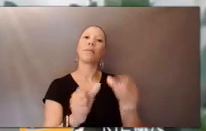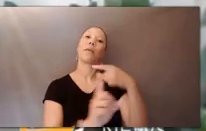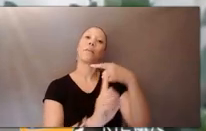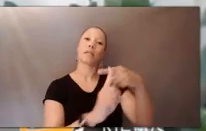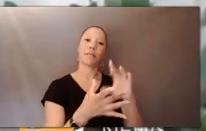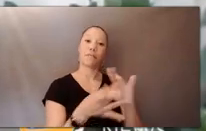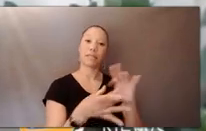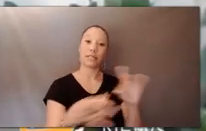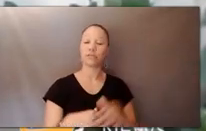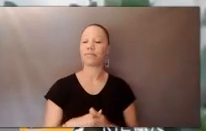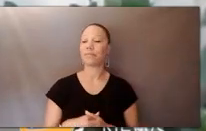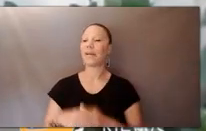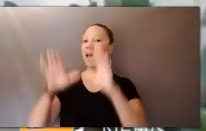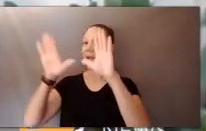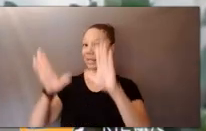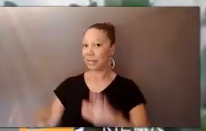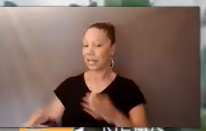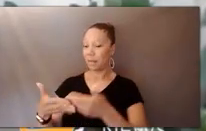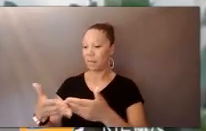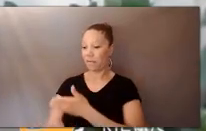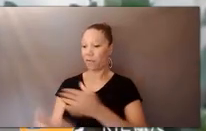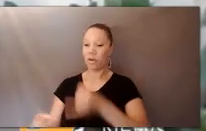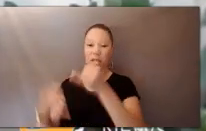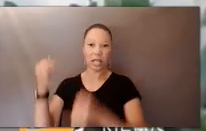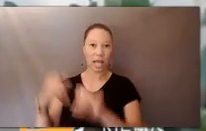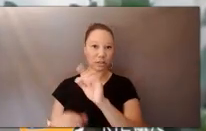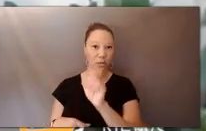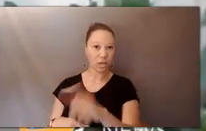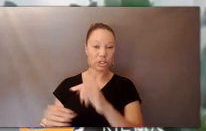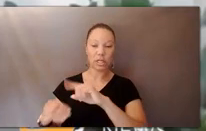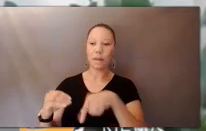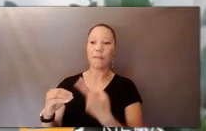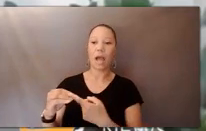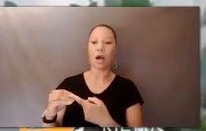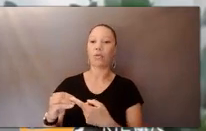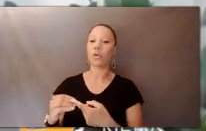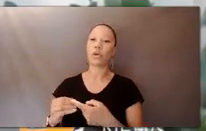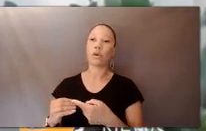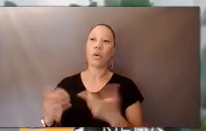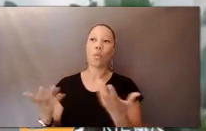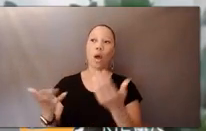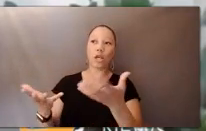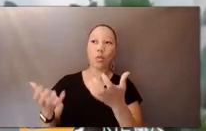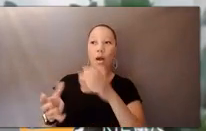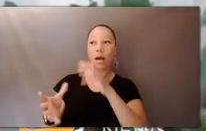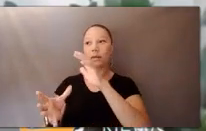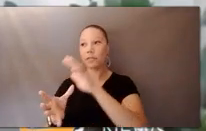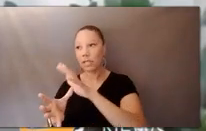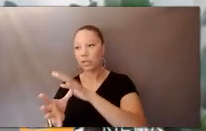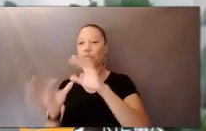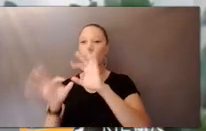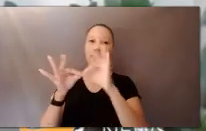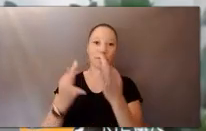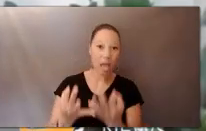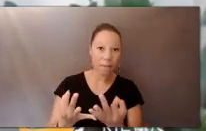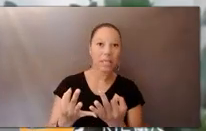So before we get to our last question in terms of, what you want our families, our seniors, and our families